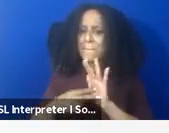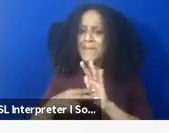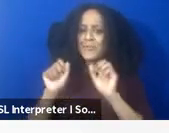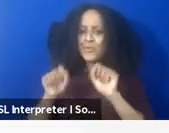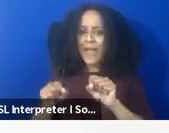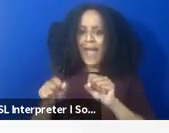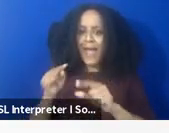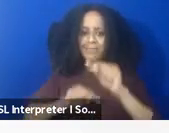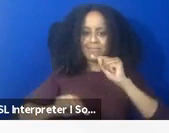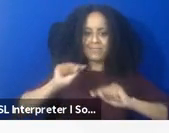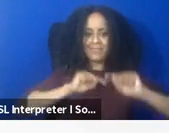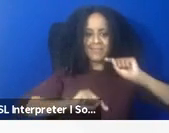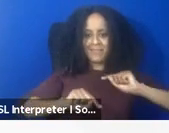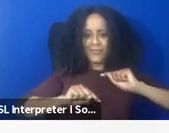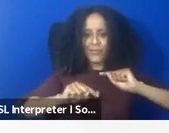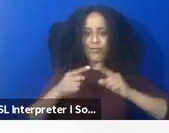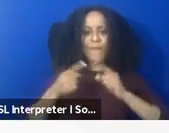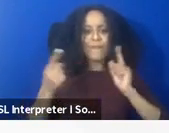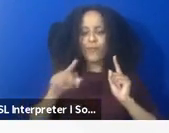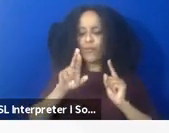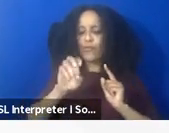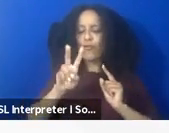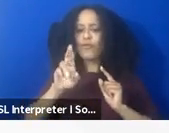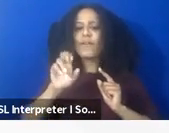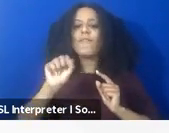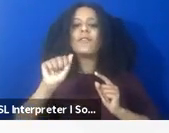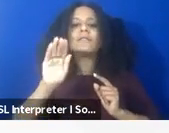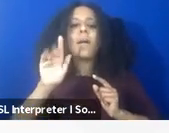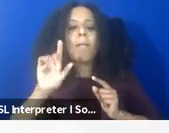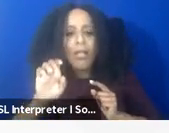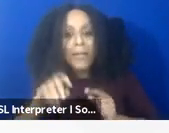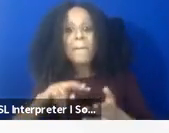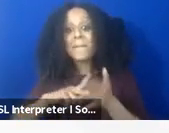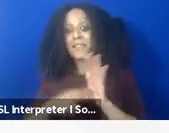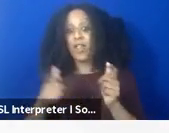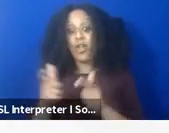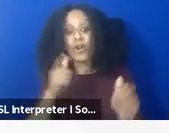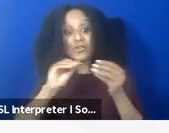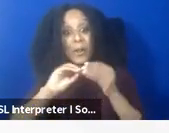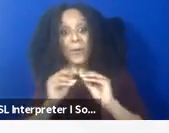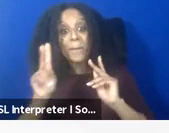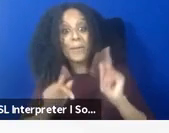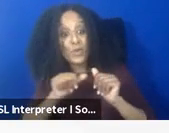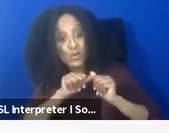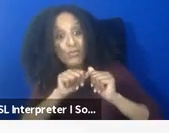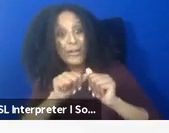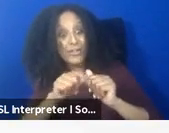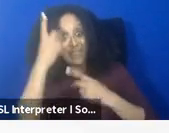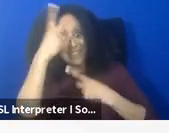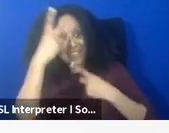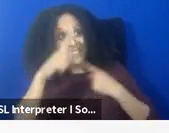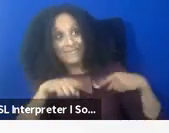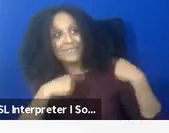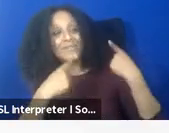And these numbers and rates of BPPV are largely driven by individuals with longer duration of the disease and those with